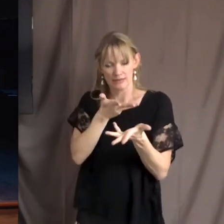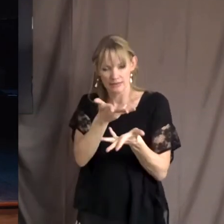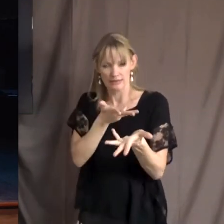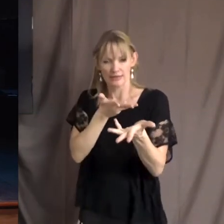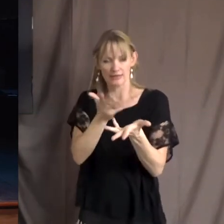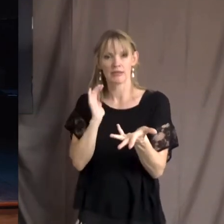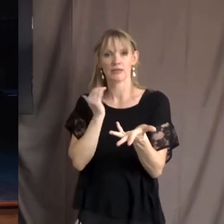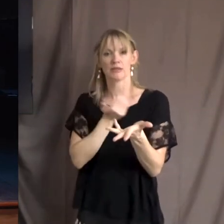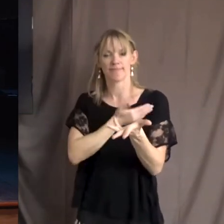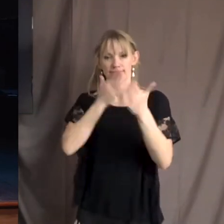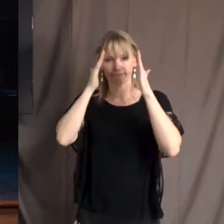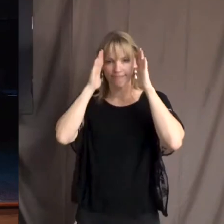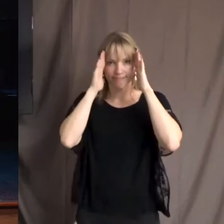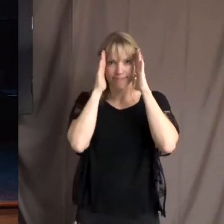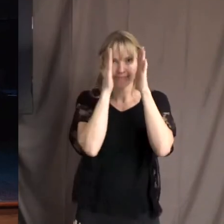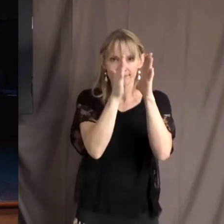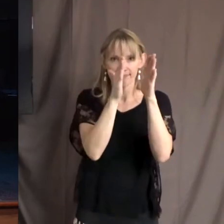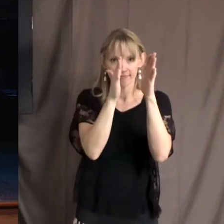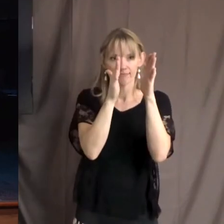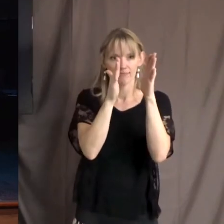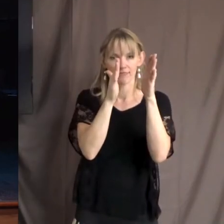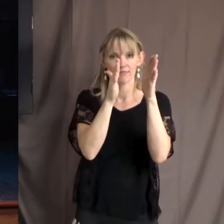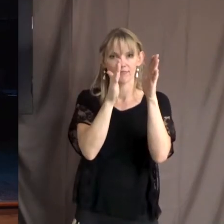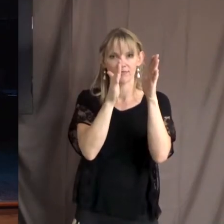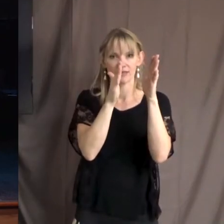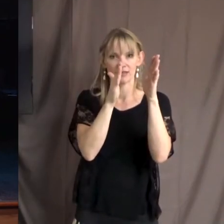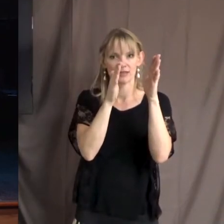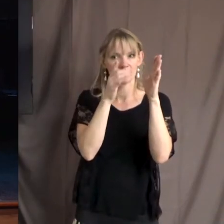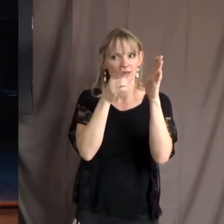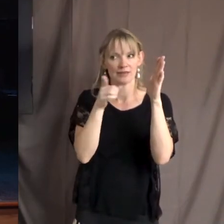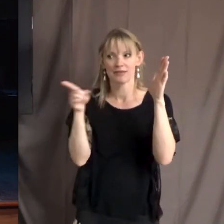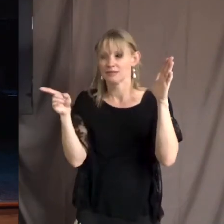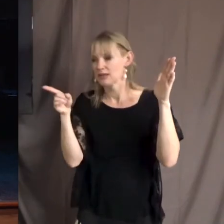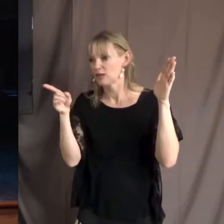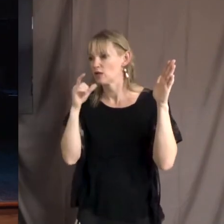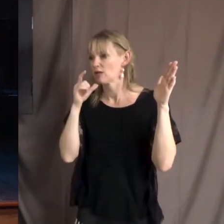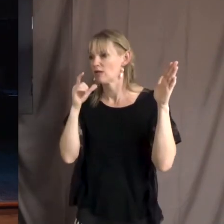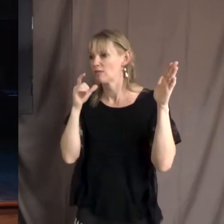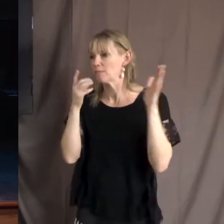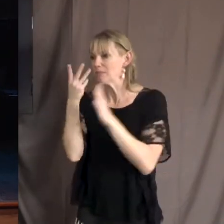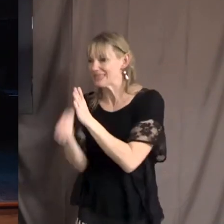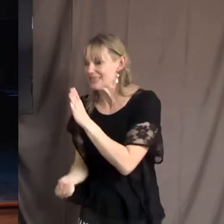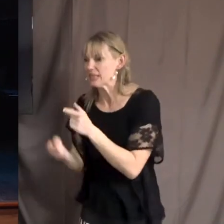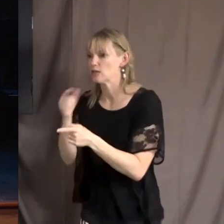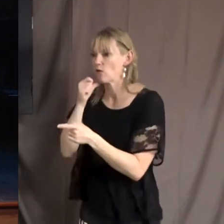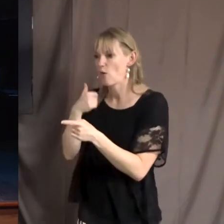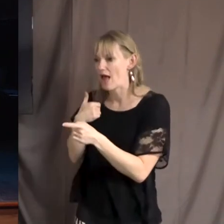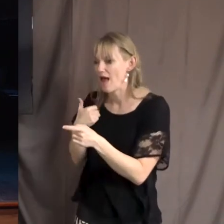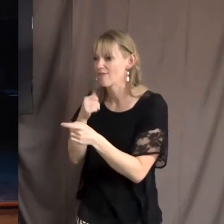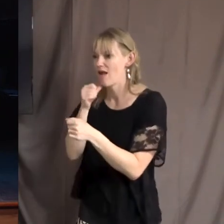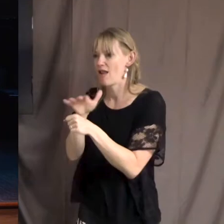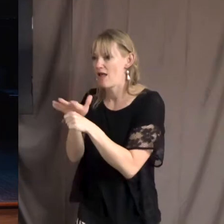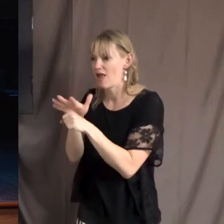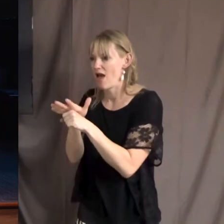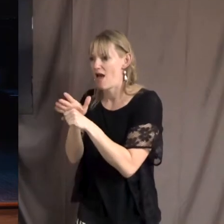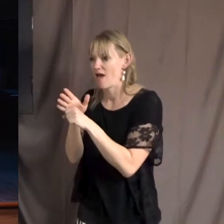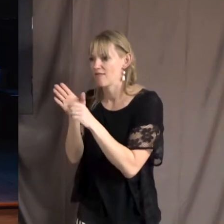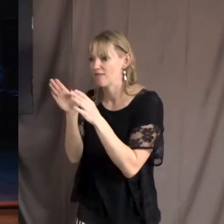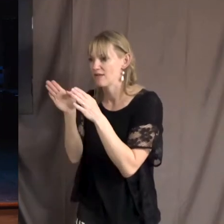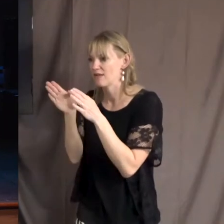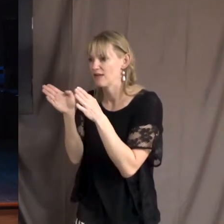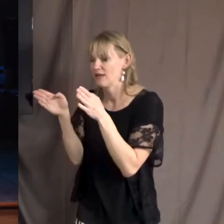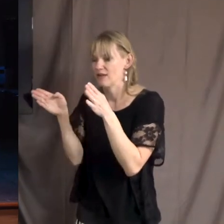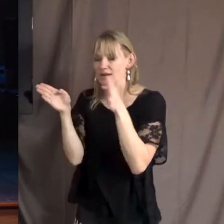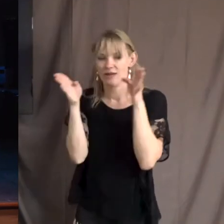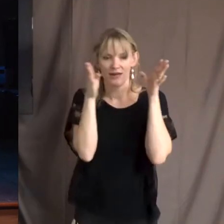awareness away from what's missing, from what we don't have, from what's not enough, and turn our attention to the